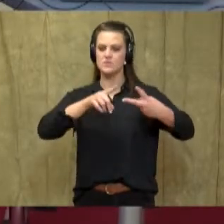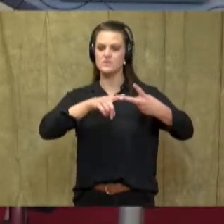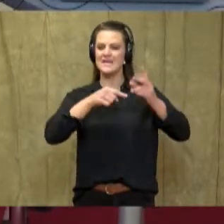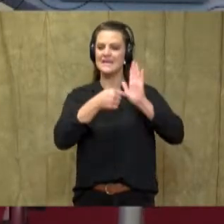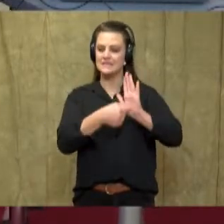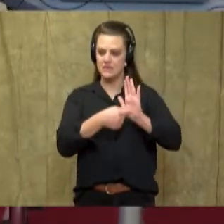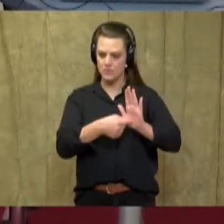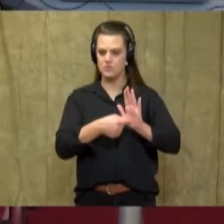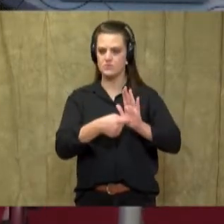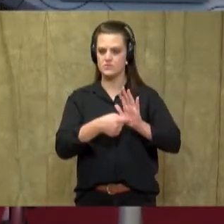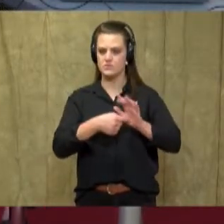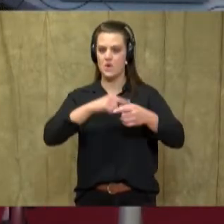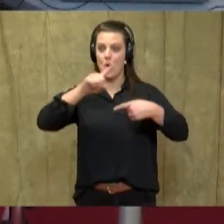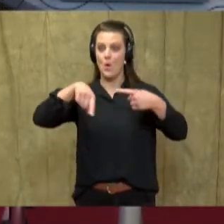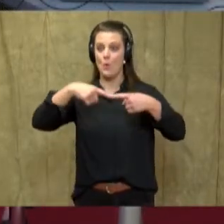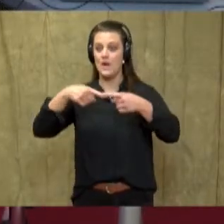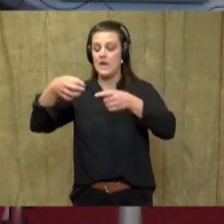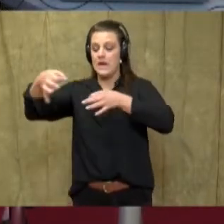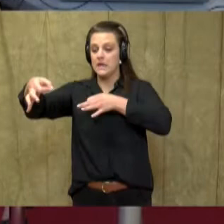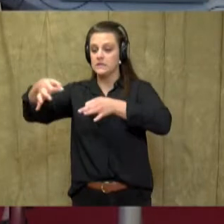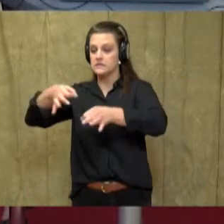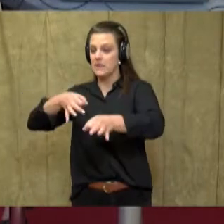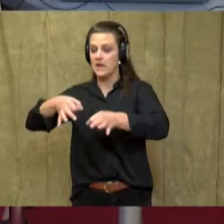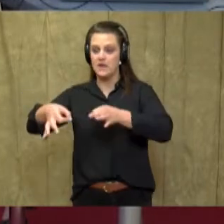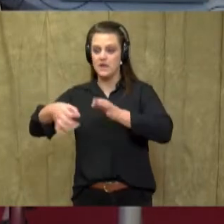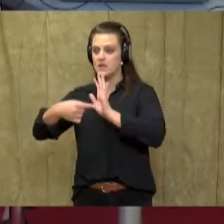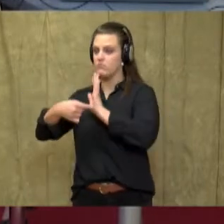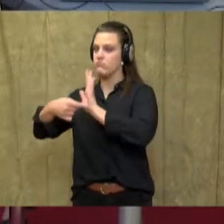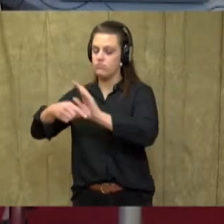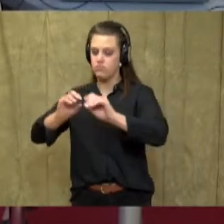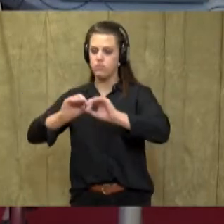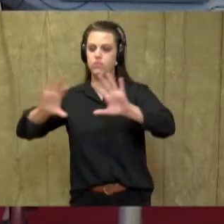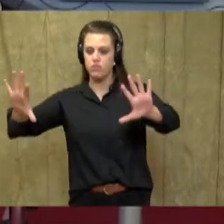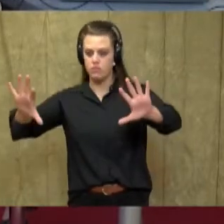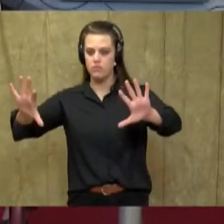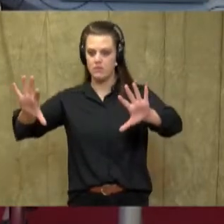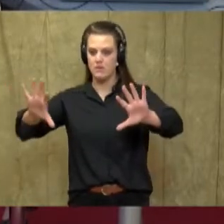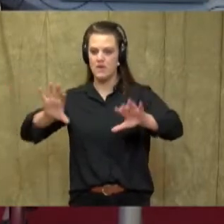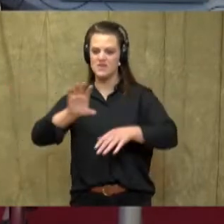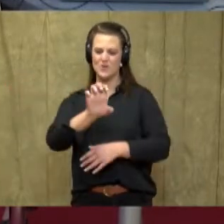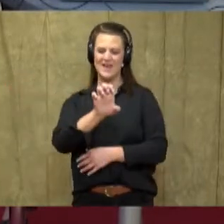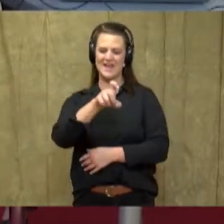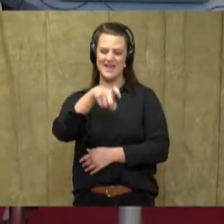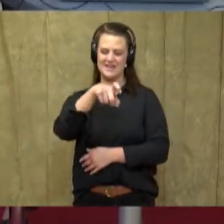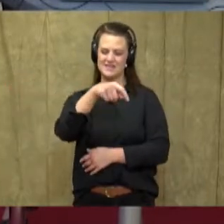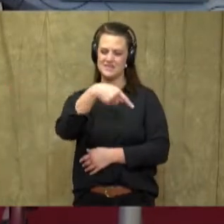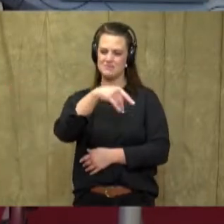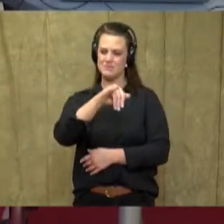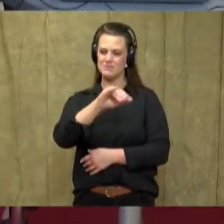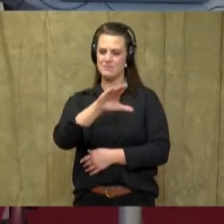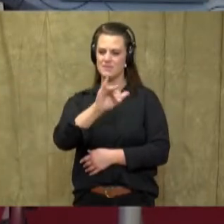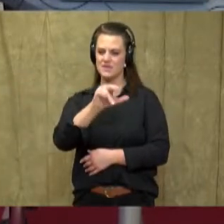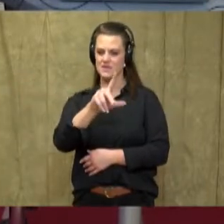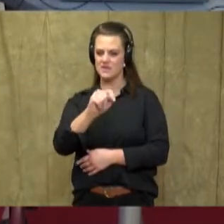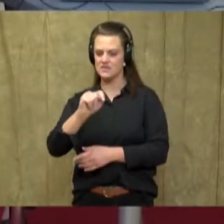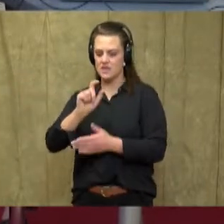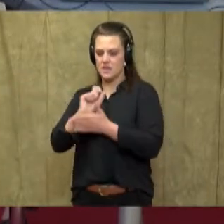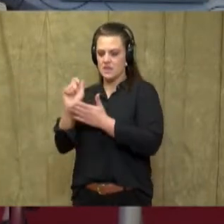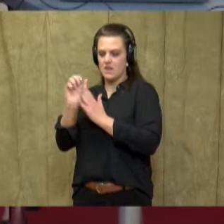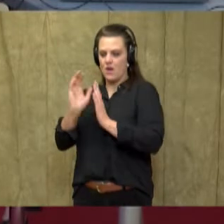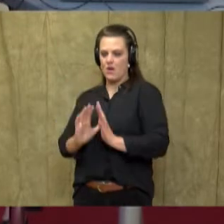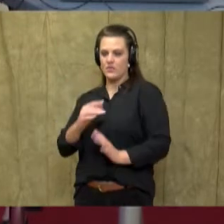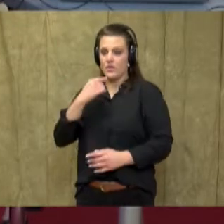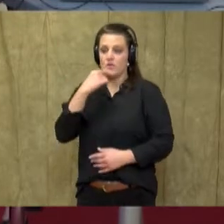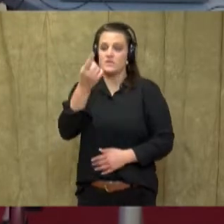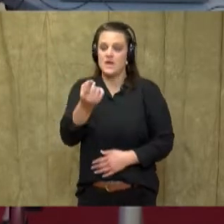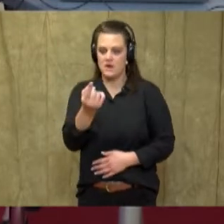when we are explaining what the text says explicitly. That's when the author tells us, and when